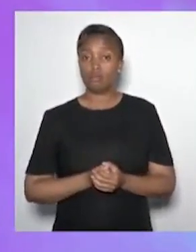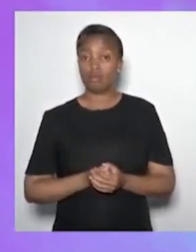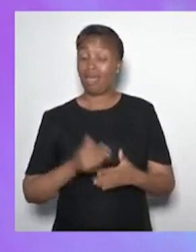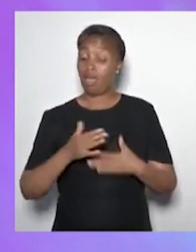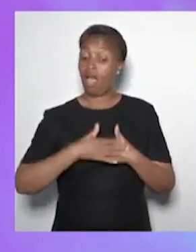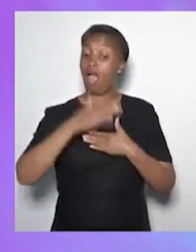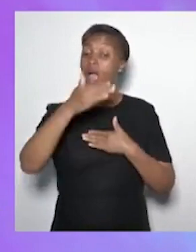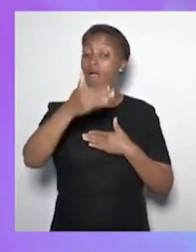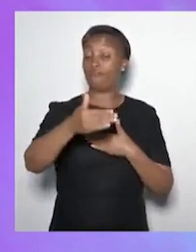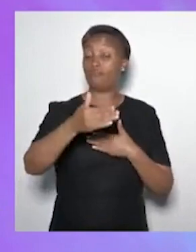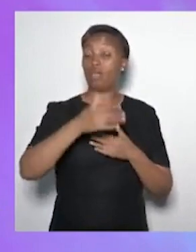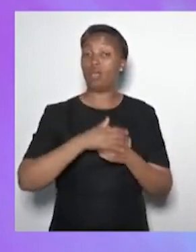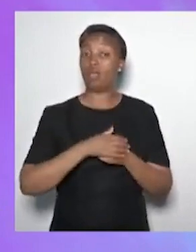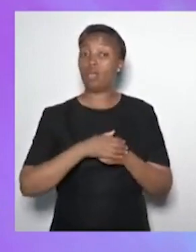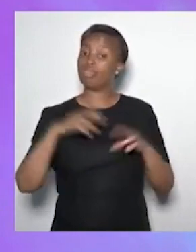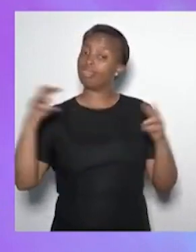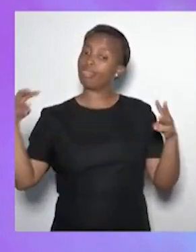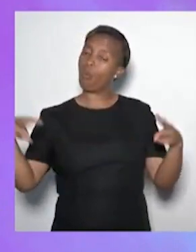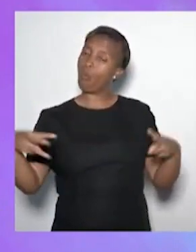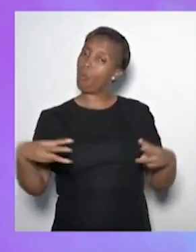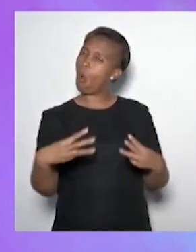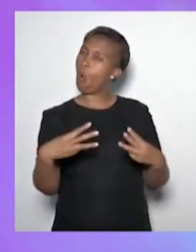thereafter the war.